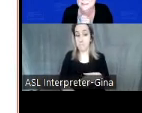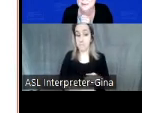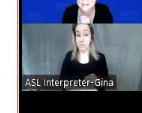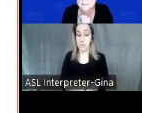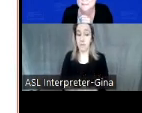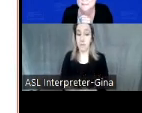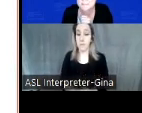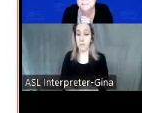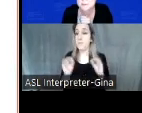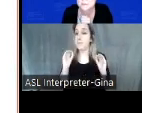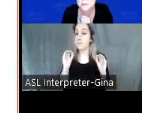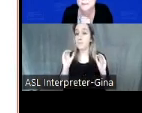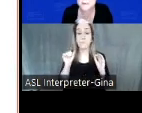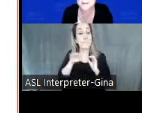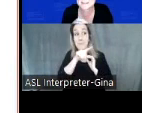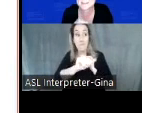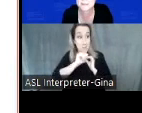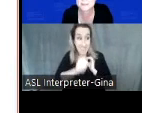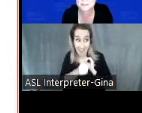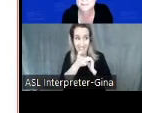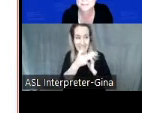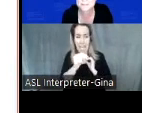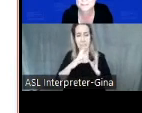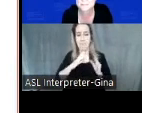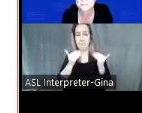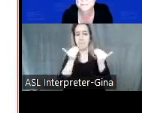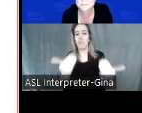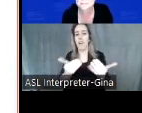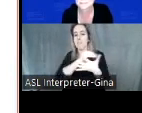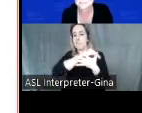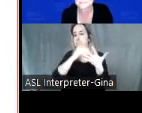And if you are not Ken Fishman, we will move on to our next set of speakers.